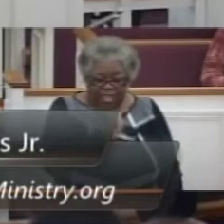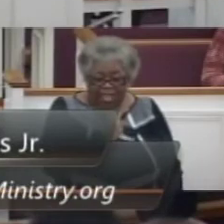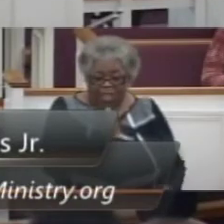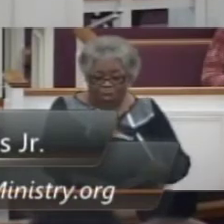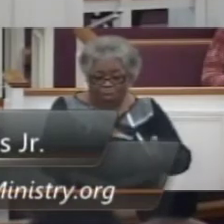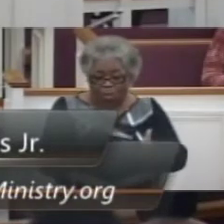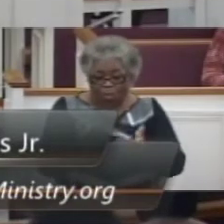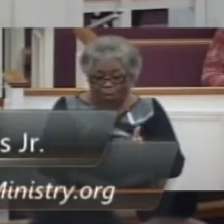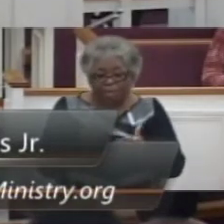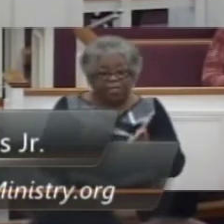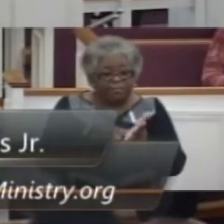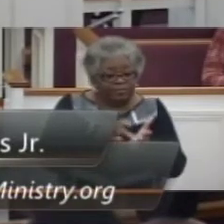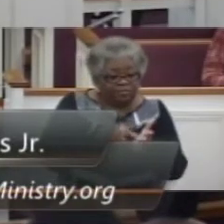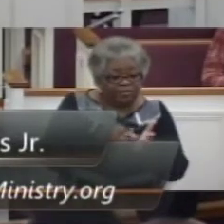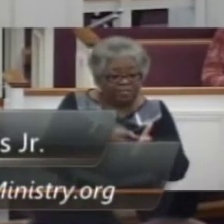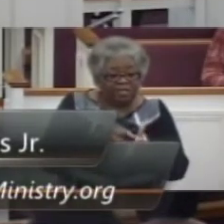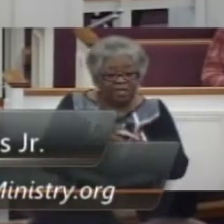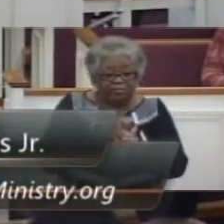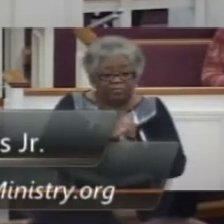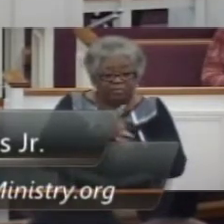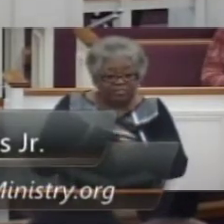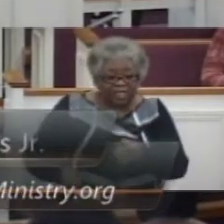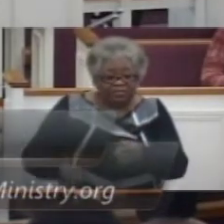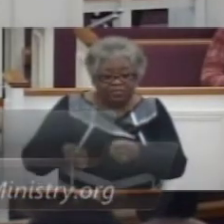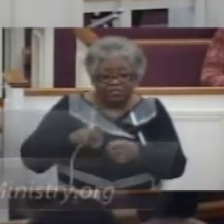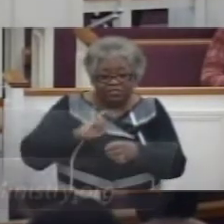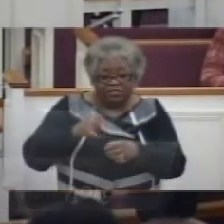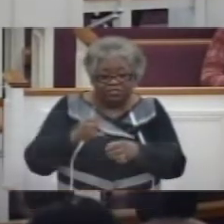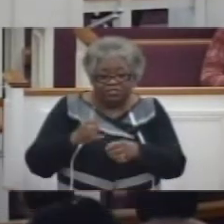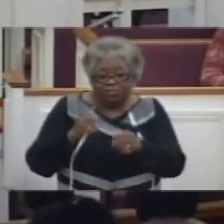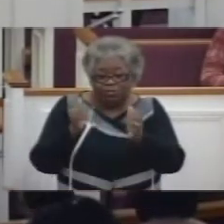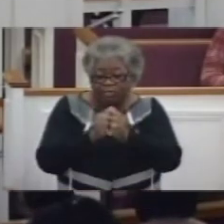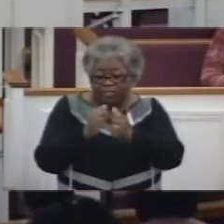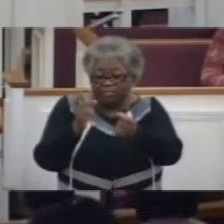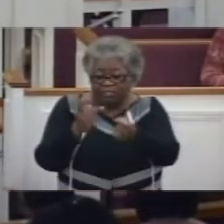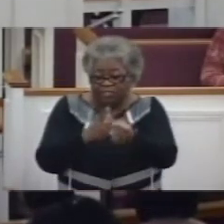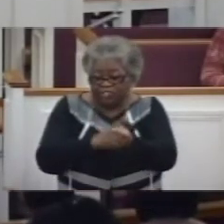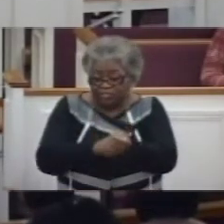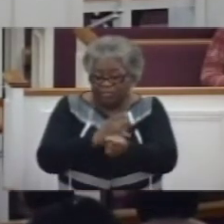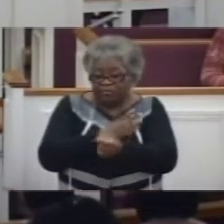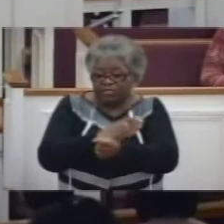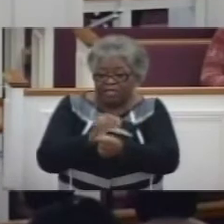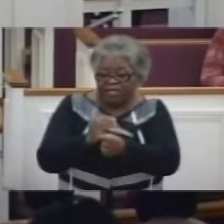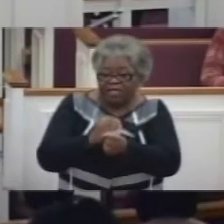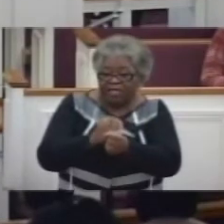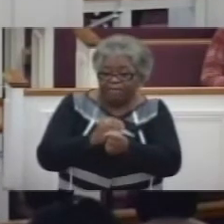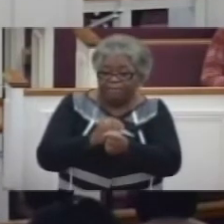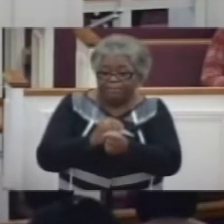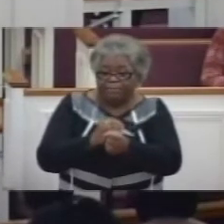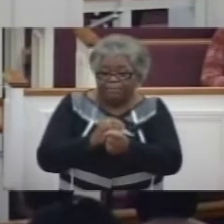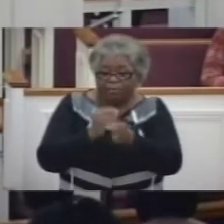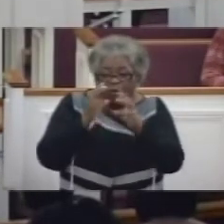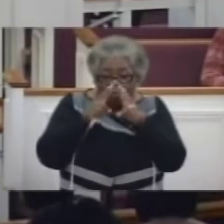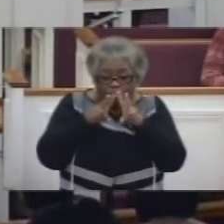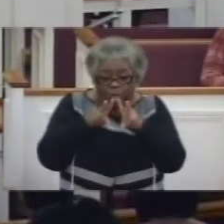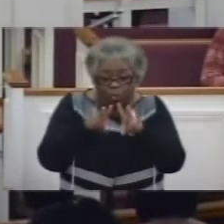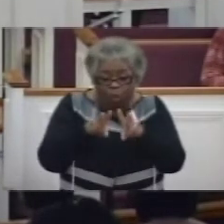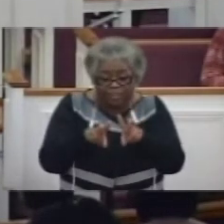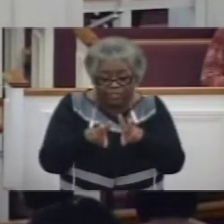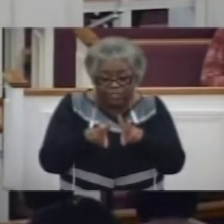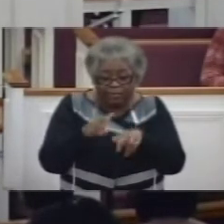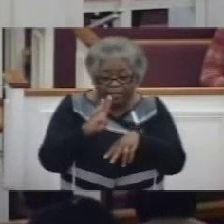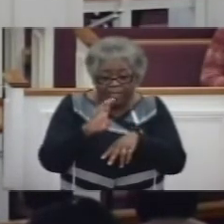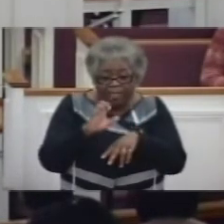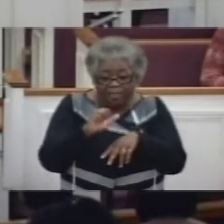want. Otherwise, he's just out there with the sheep, and he's turning around watching a